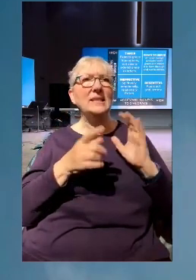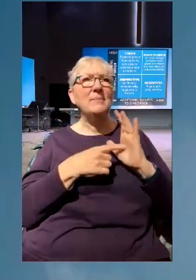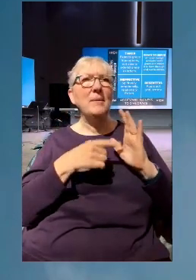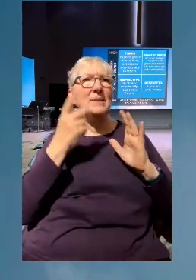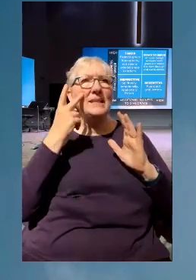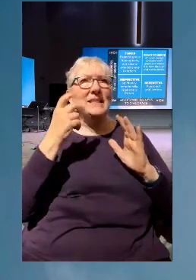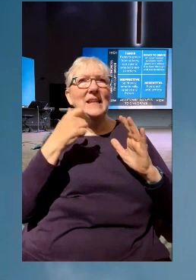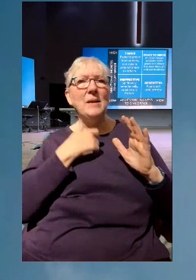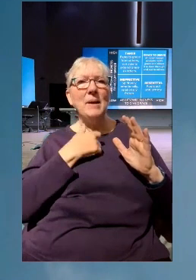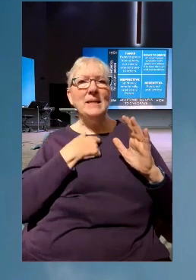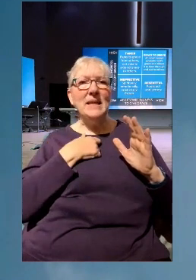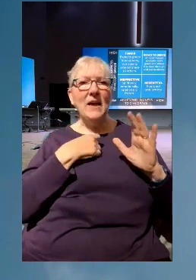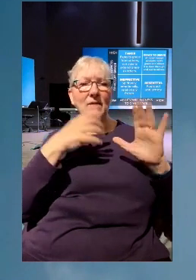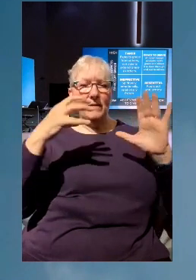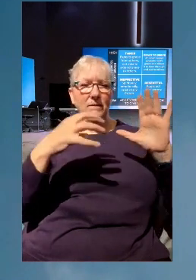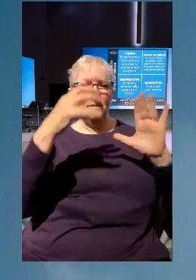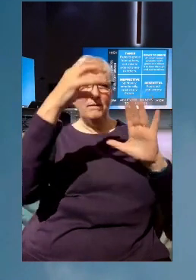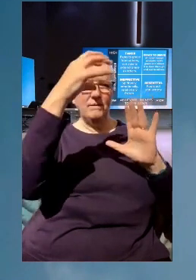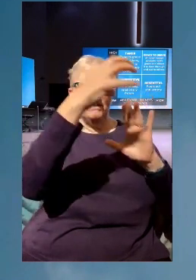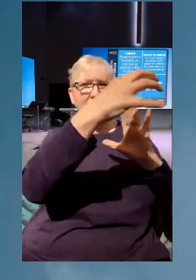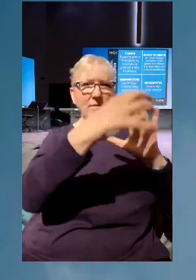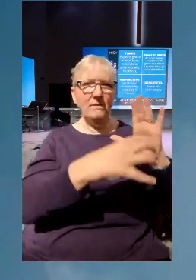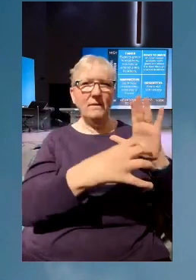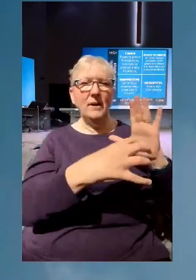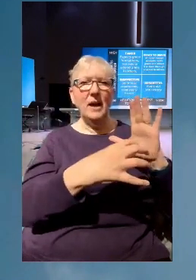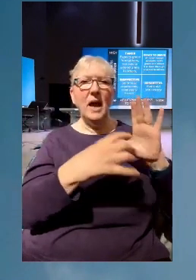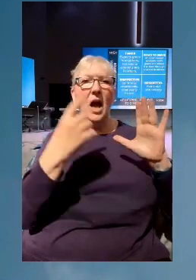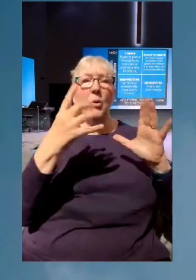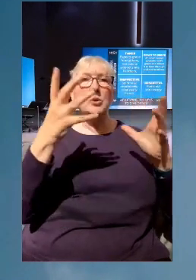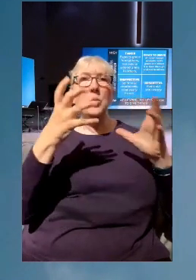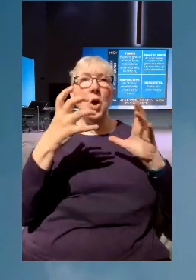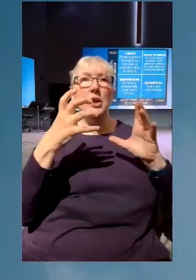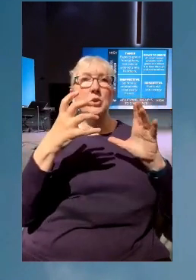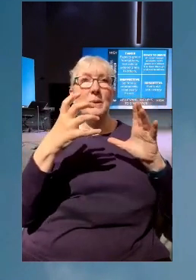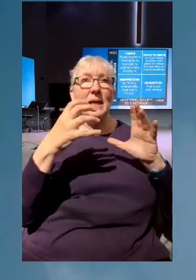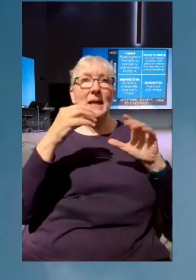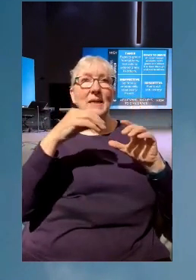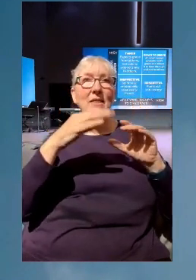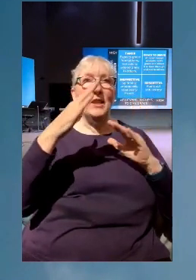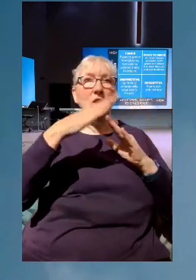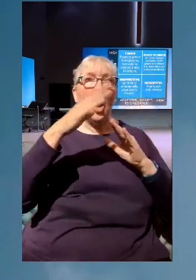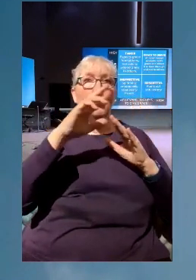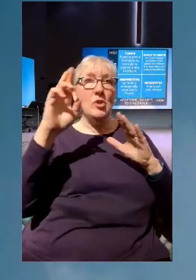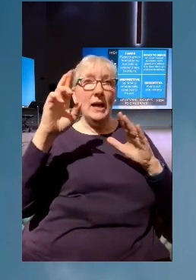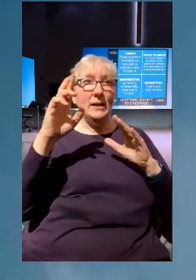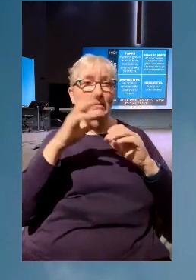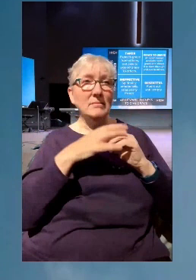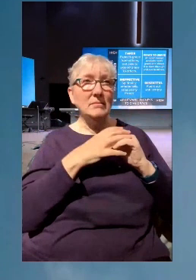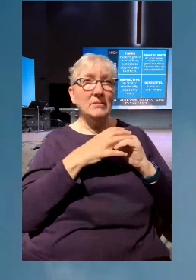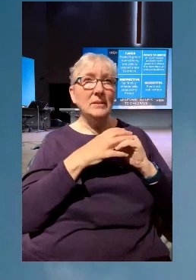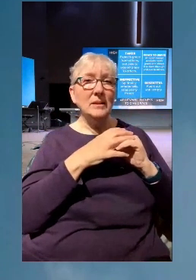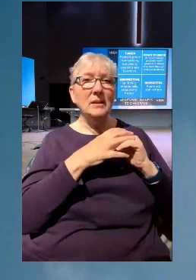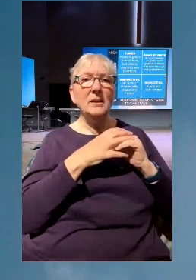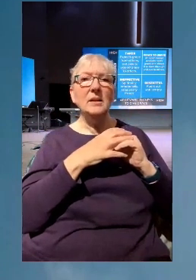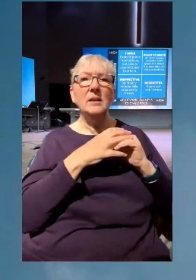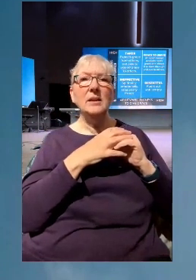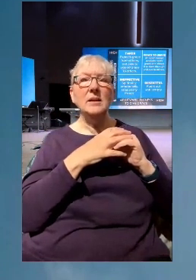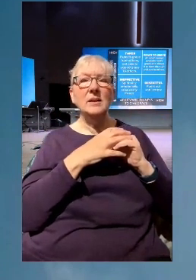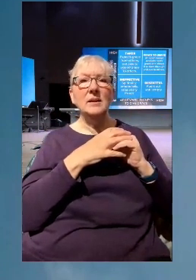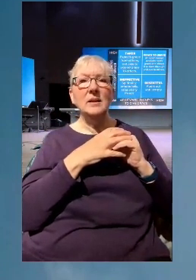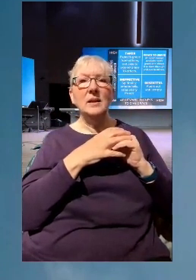little quadrants, and I'm always hoping to be in the one in the top right, and I'll walk you through them. If you want to take a picture of it, you can. I know there's a lot of words on this